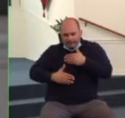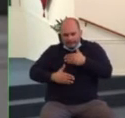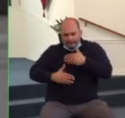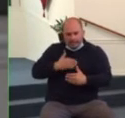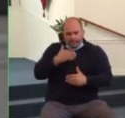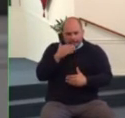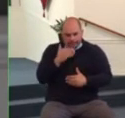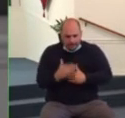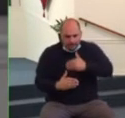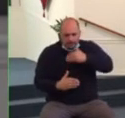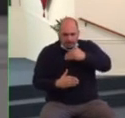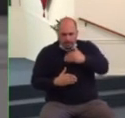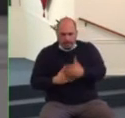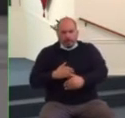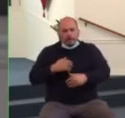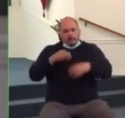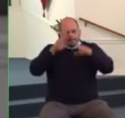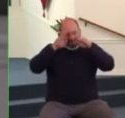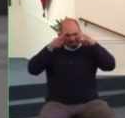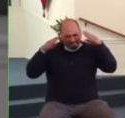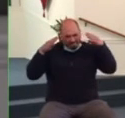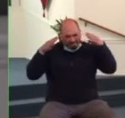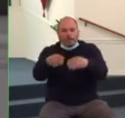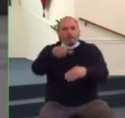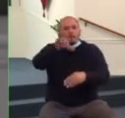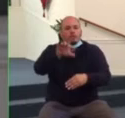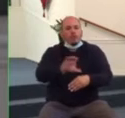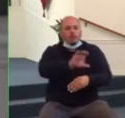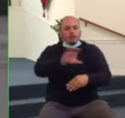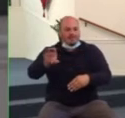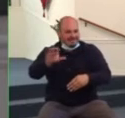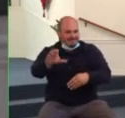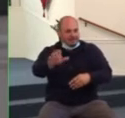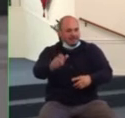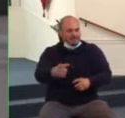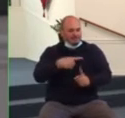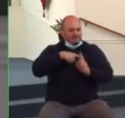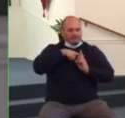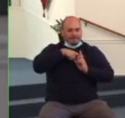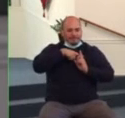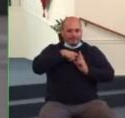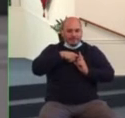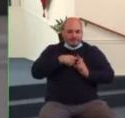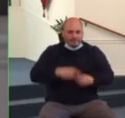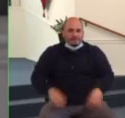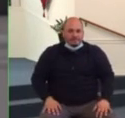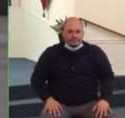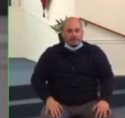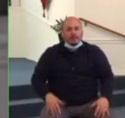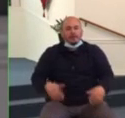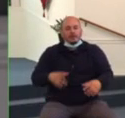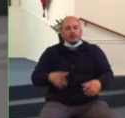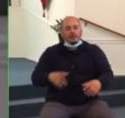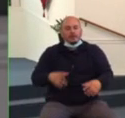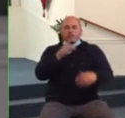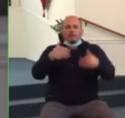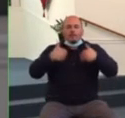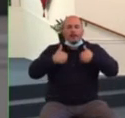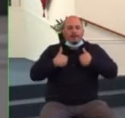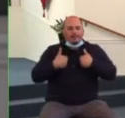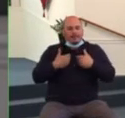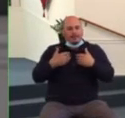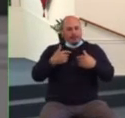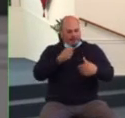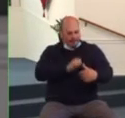of Jesus. And if you follow Jesus today, may God bless you and give you strength. Let's pray together.